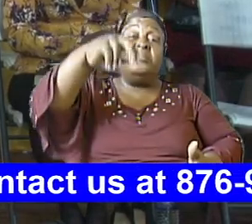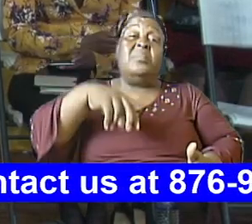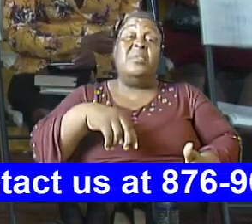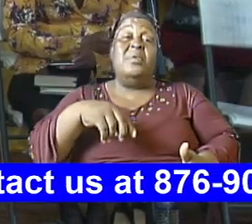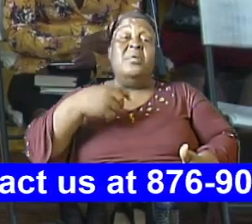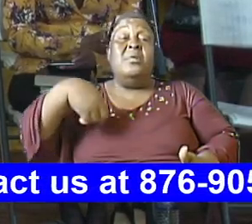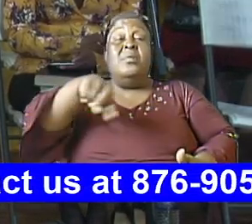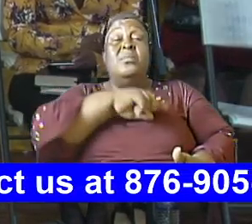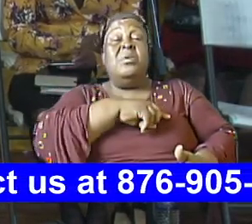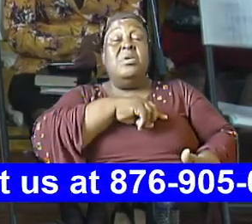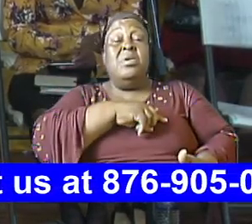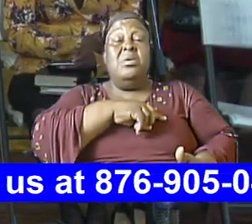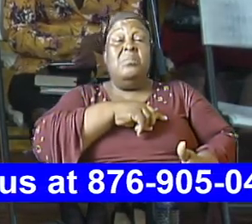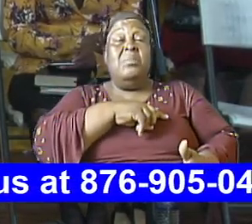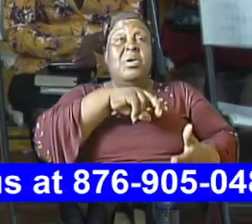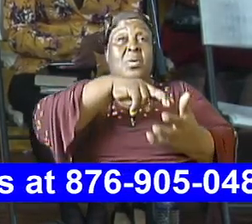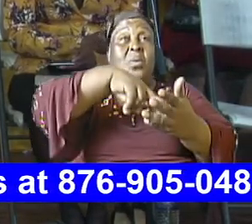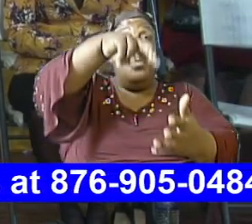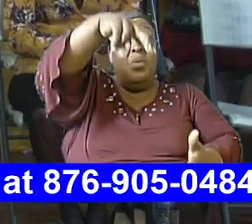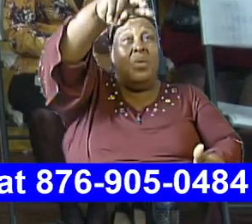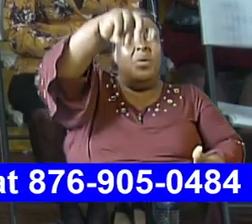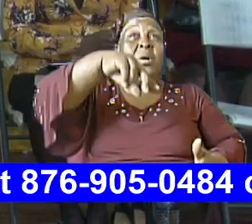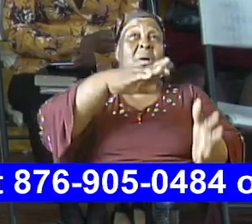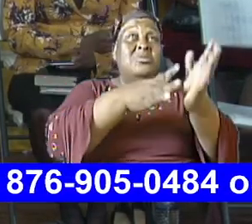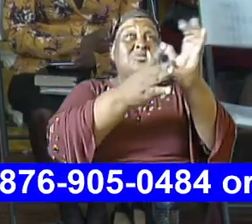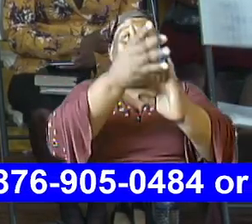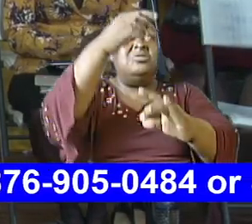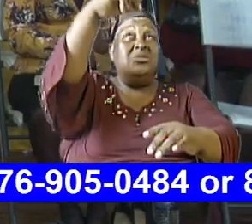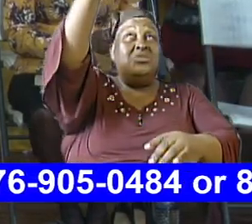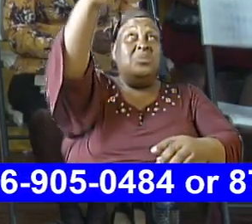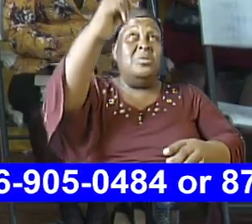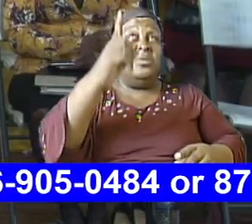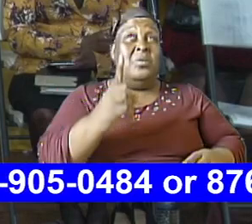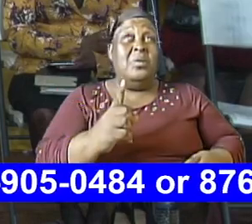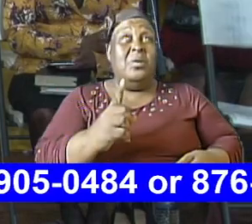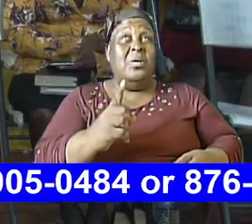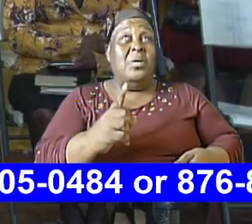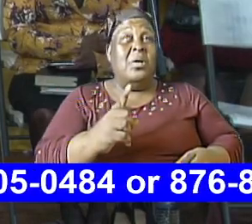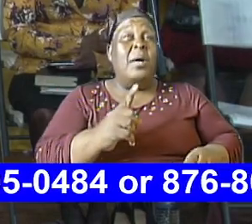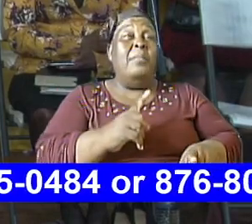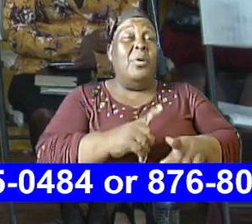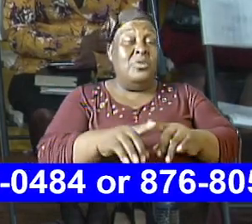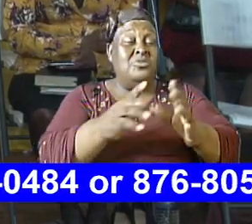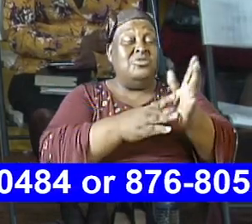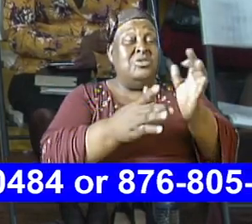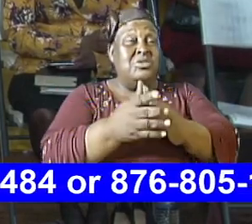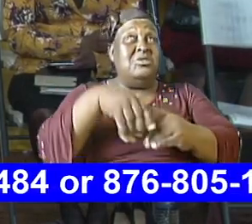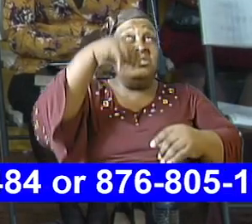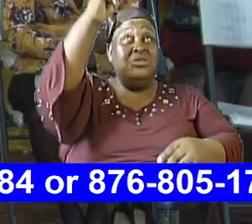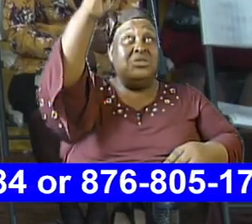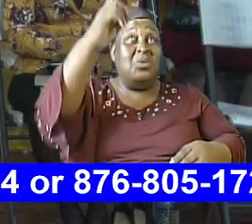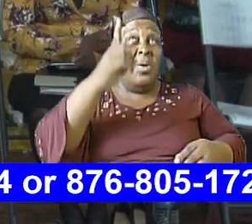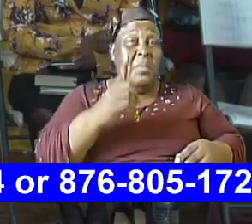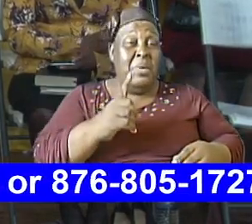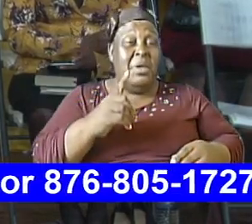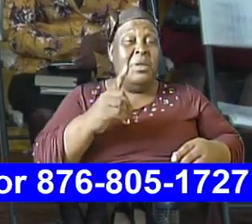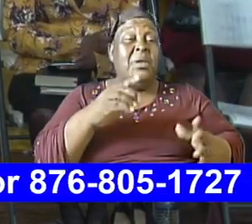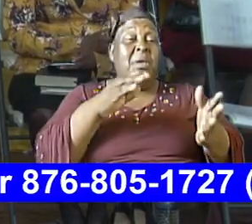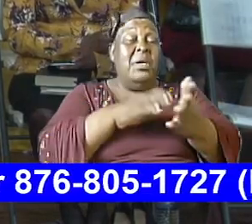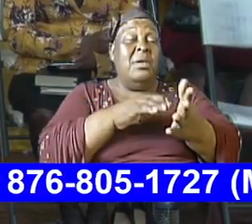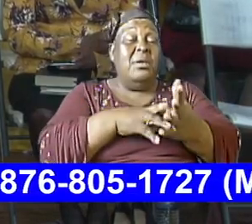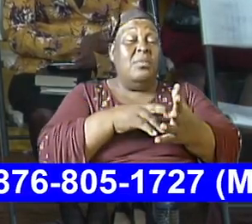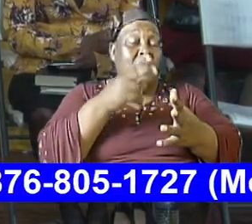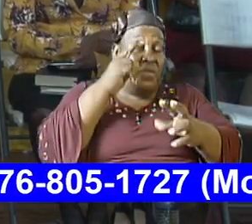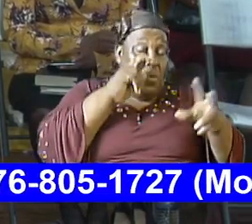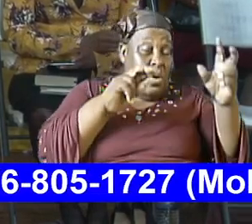or he may come. But behold, he surely is coming. And we are to watch, for we know not what